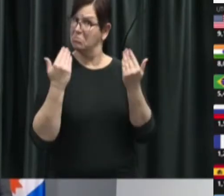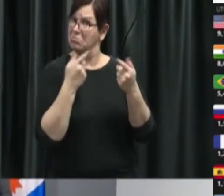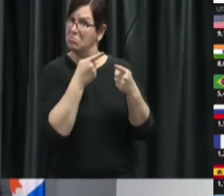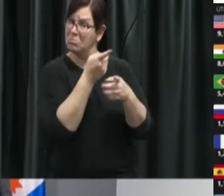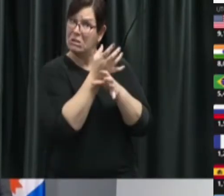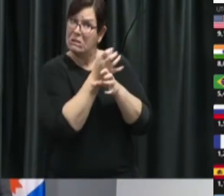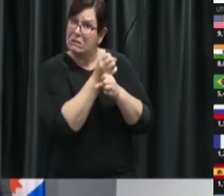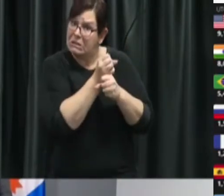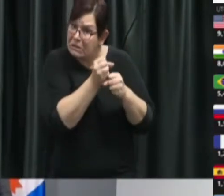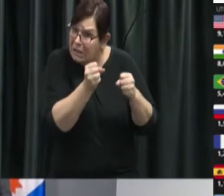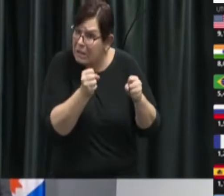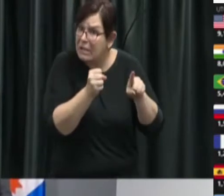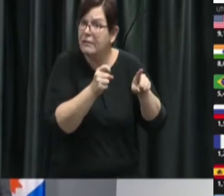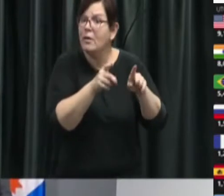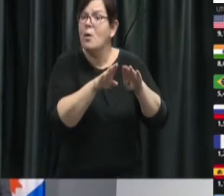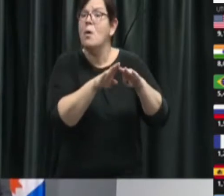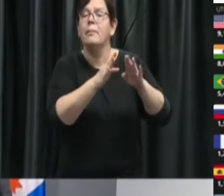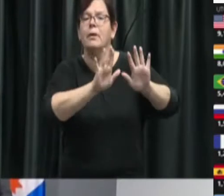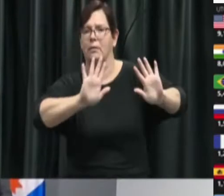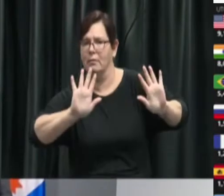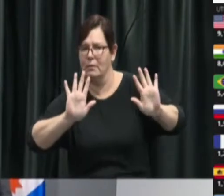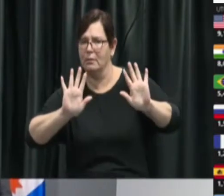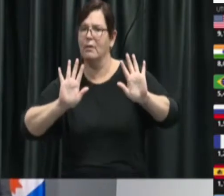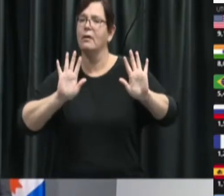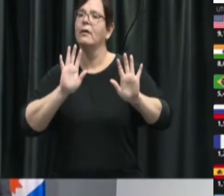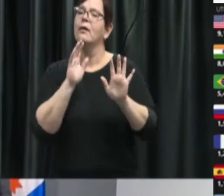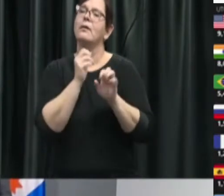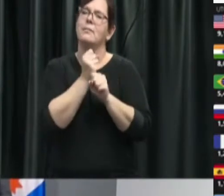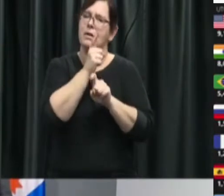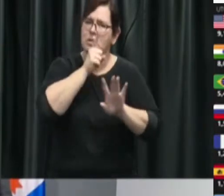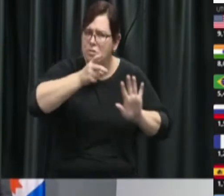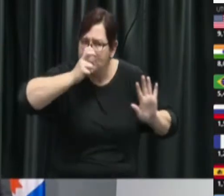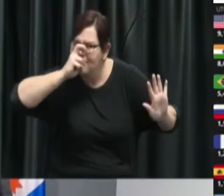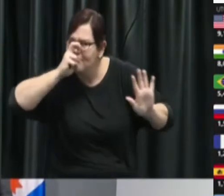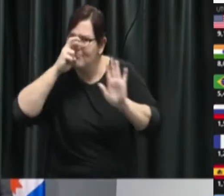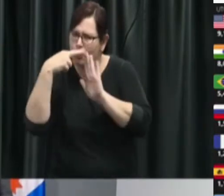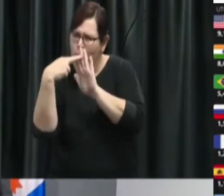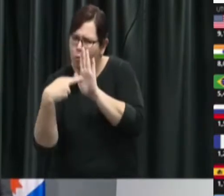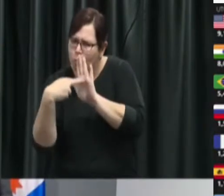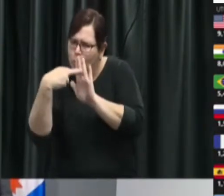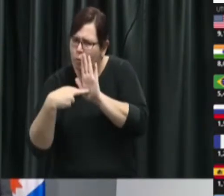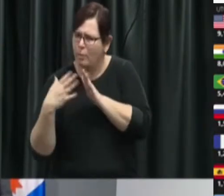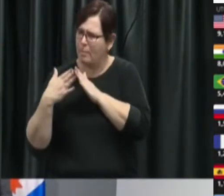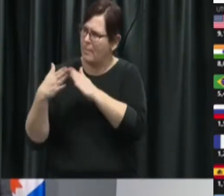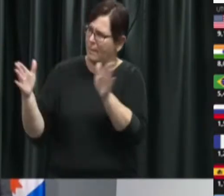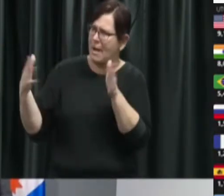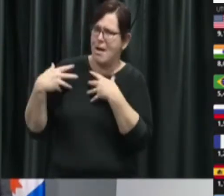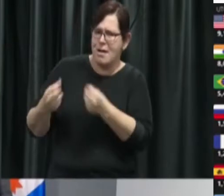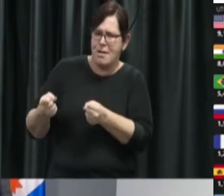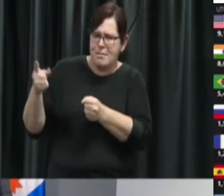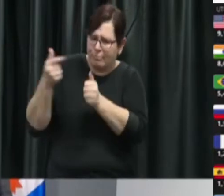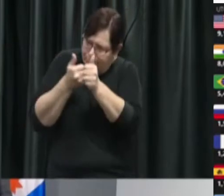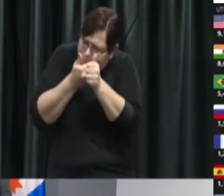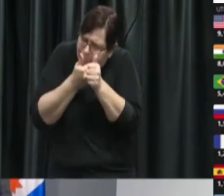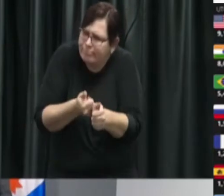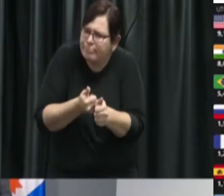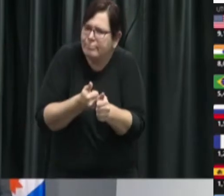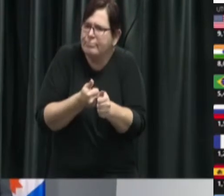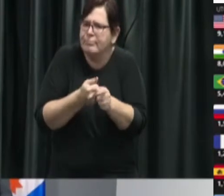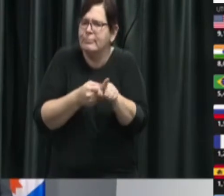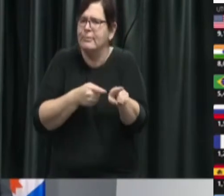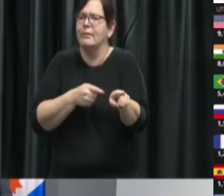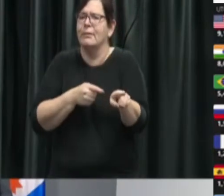to rigorous health and safety conditions. While health advice will ultimately come from health experts, as has worked very well for us in